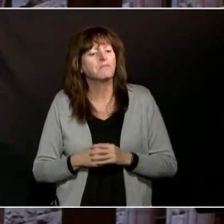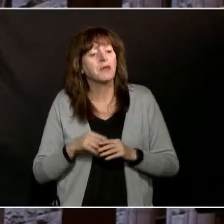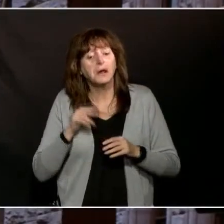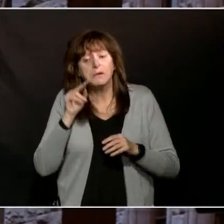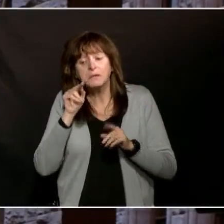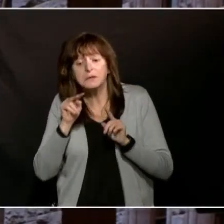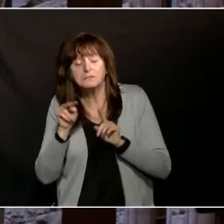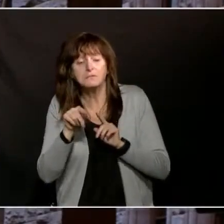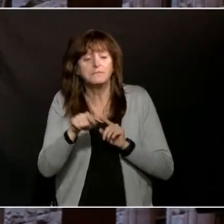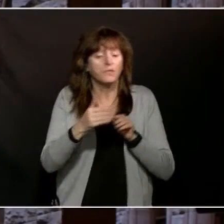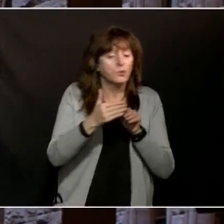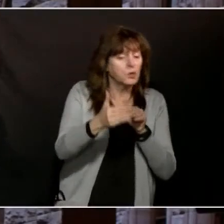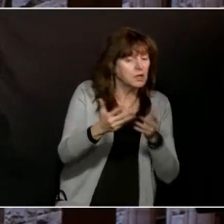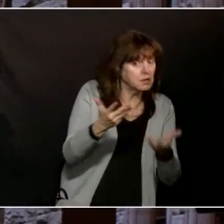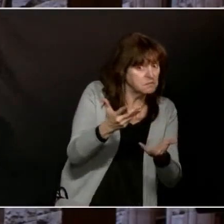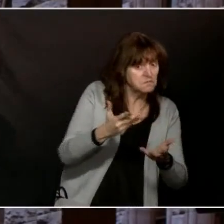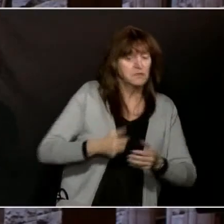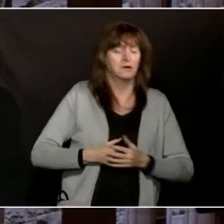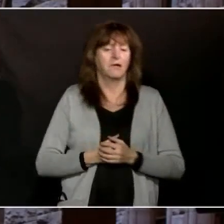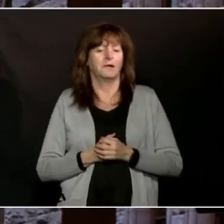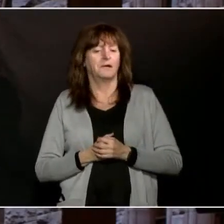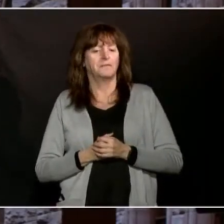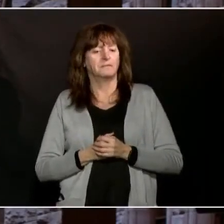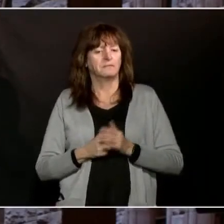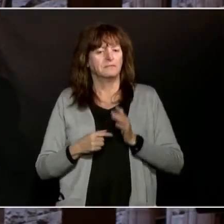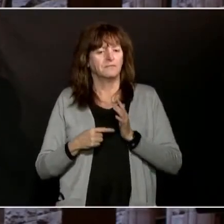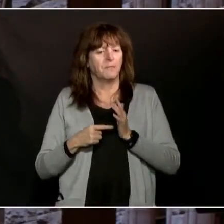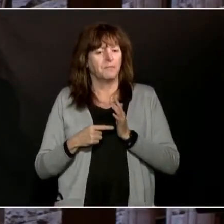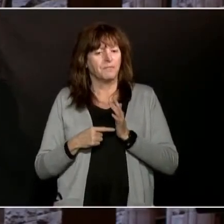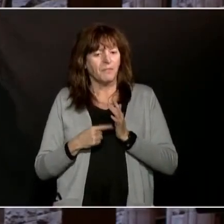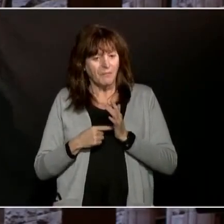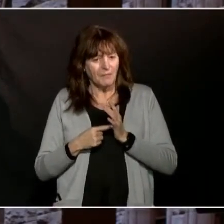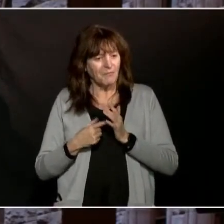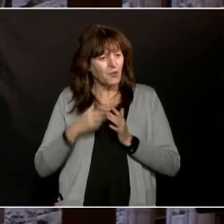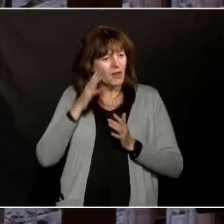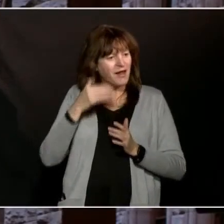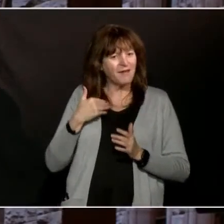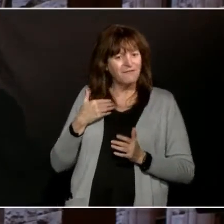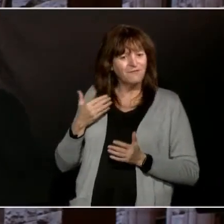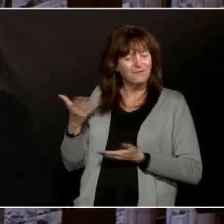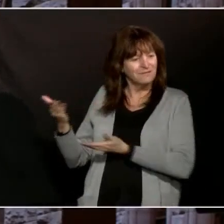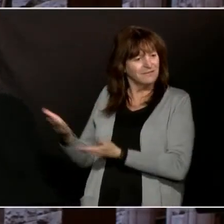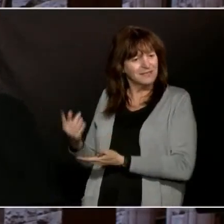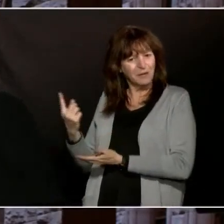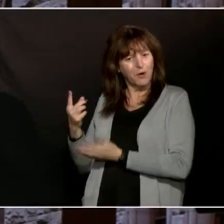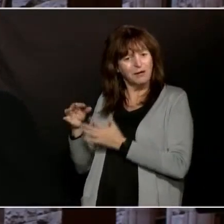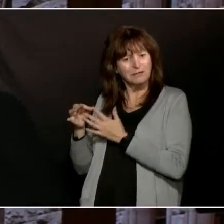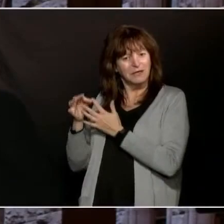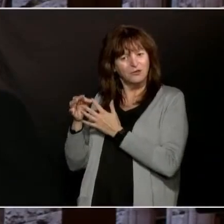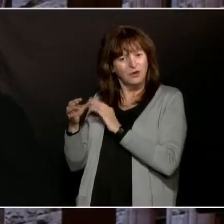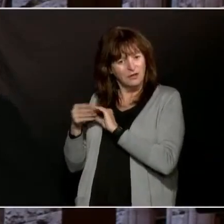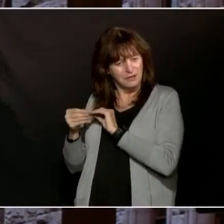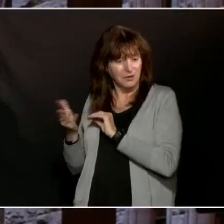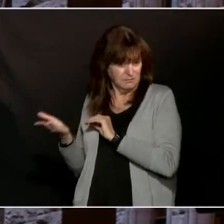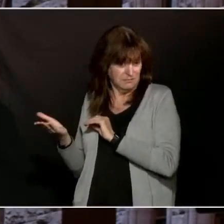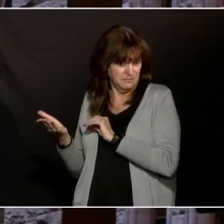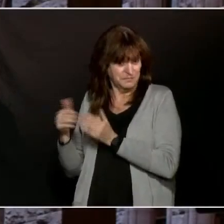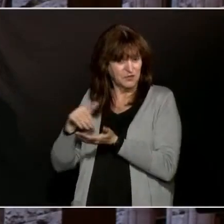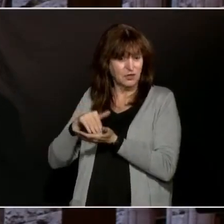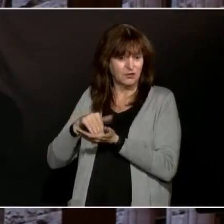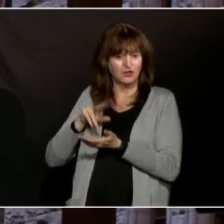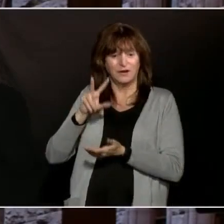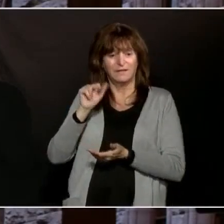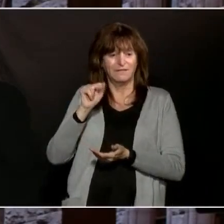And quite often we have the privilege of having special guests and people here to present. And so today we got Dr. Vanessa Allen, Chief of Microbiology and